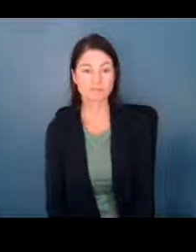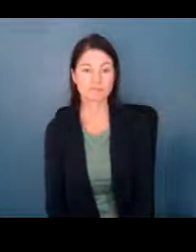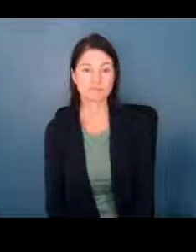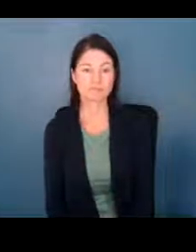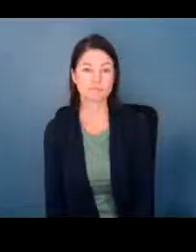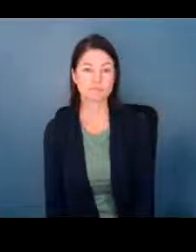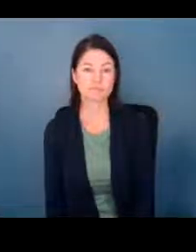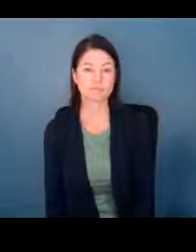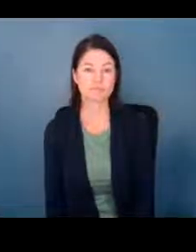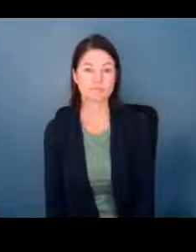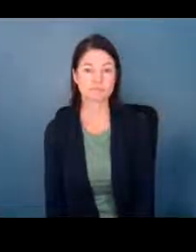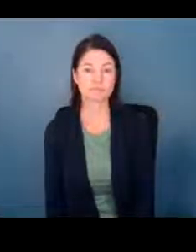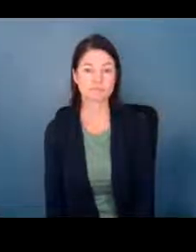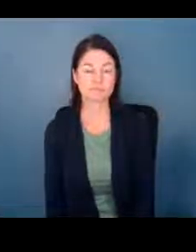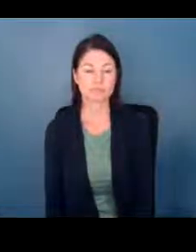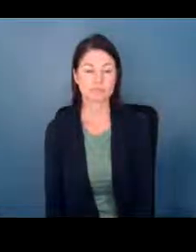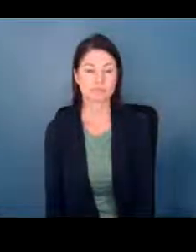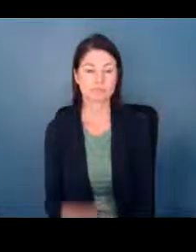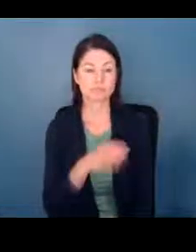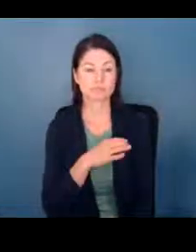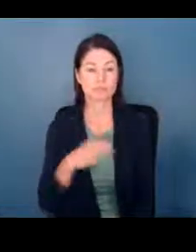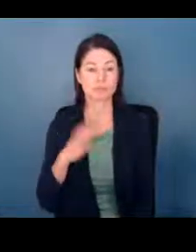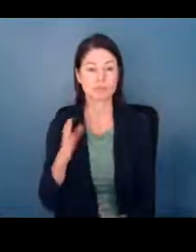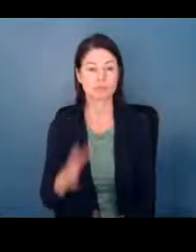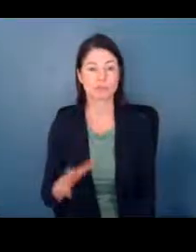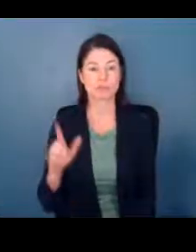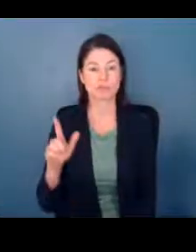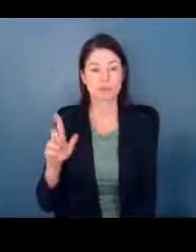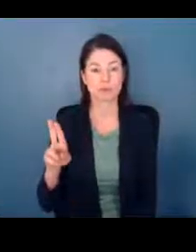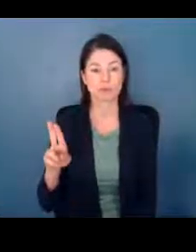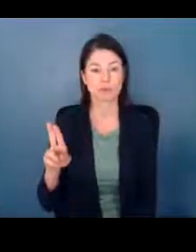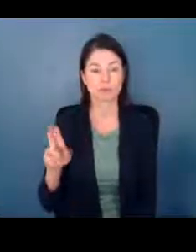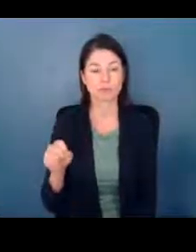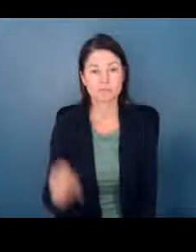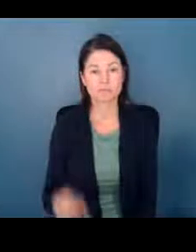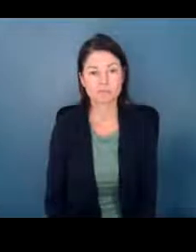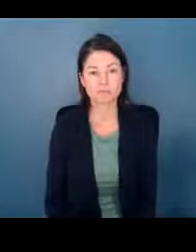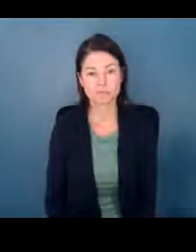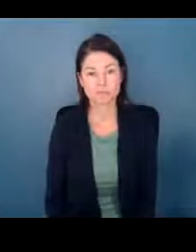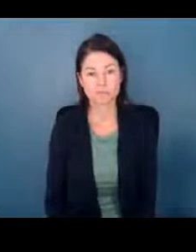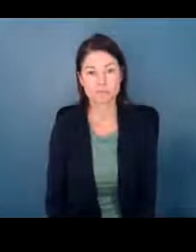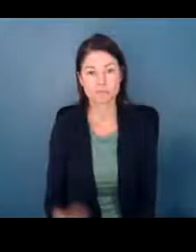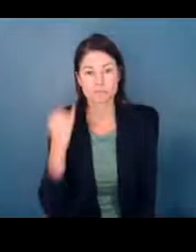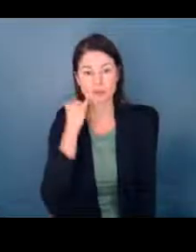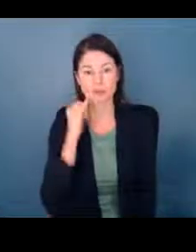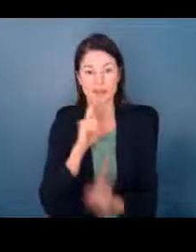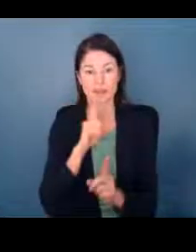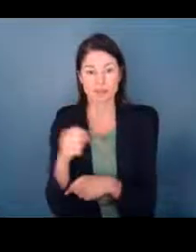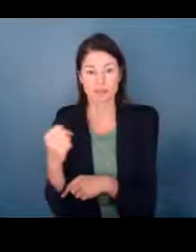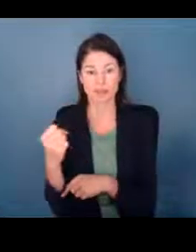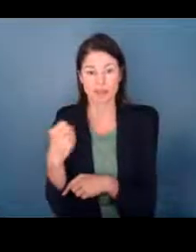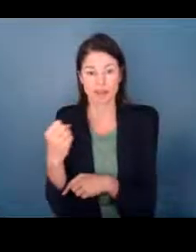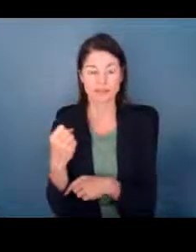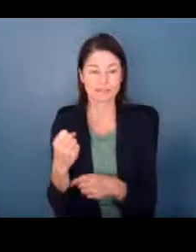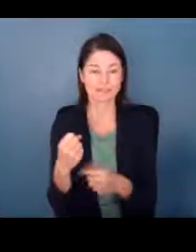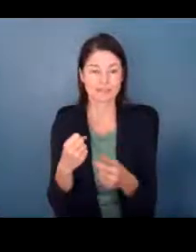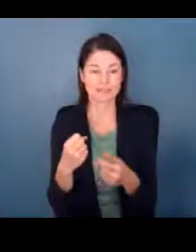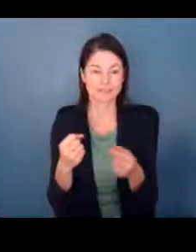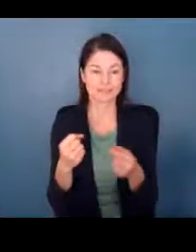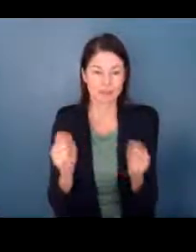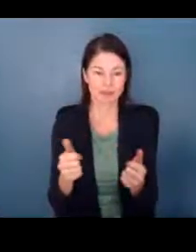Commissioner Liu, I understand you have a question. Yes, I do. This can be quick if the answer is yes. If the answer is no, then you have some explaining to